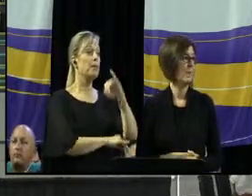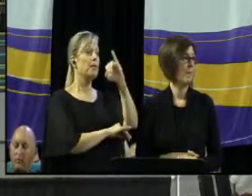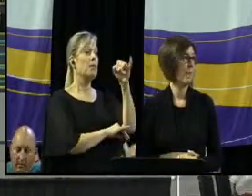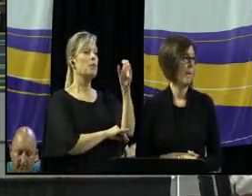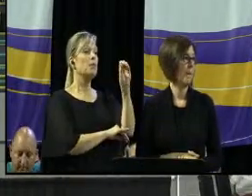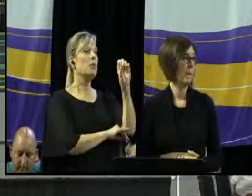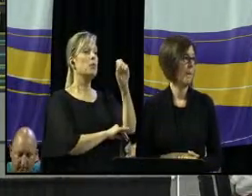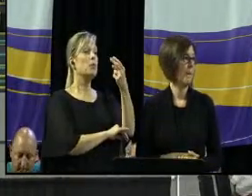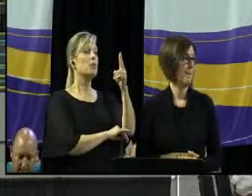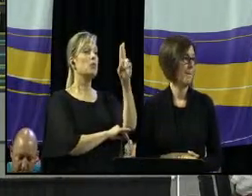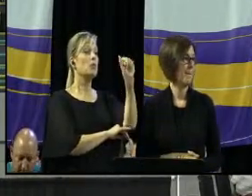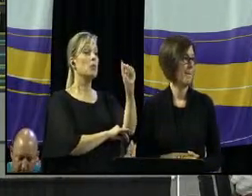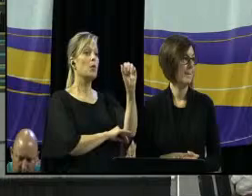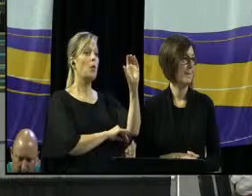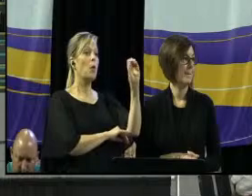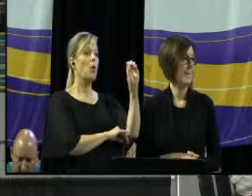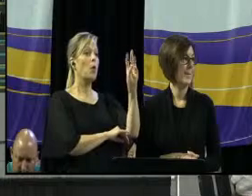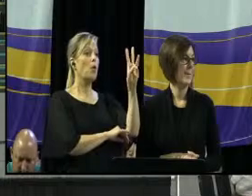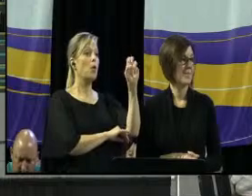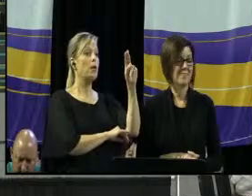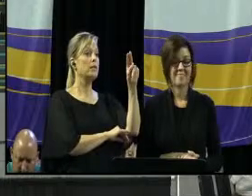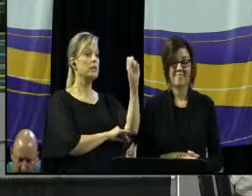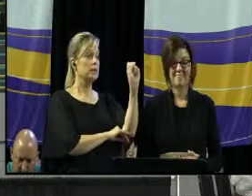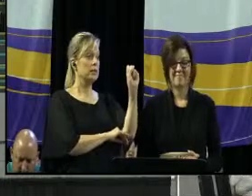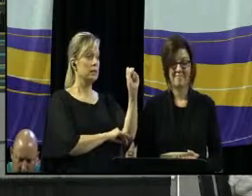Joshua Jermaine Owens.